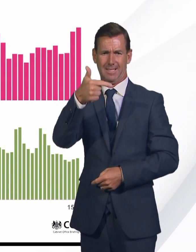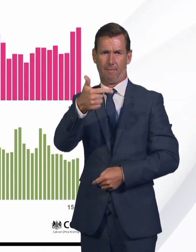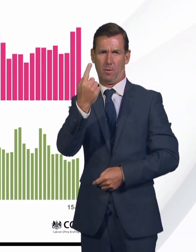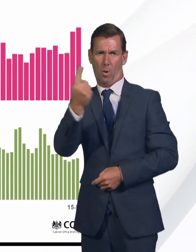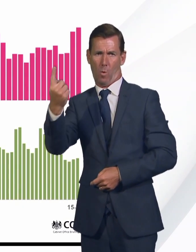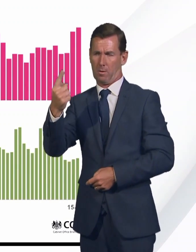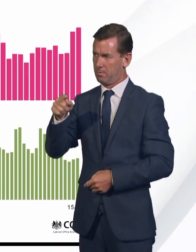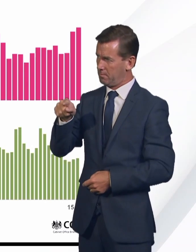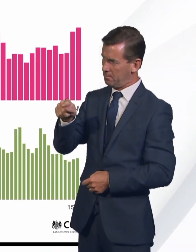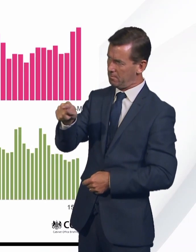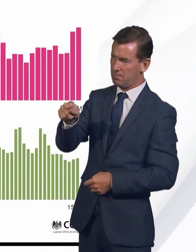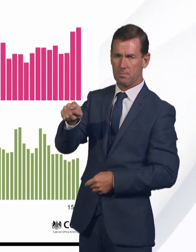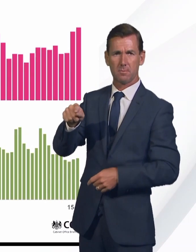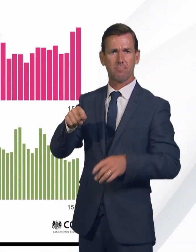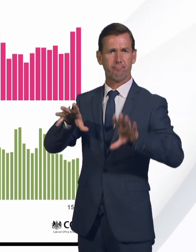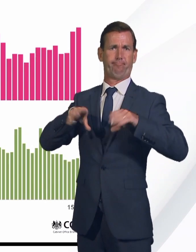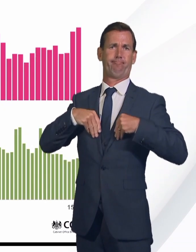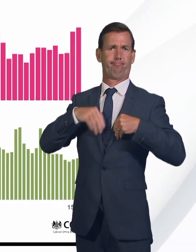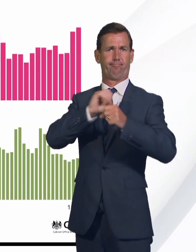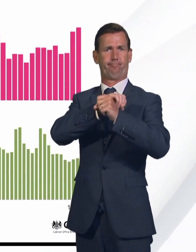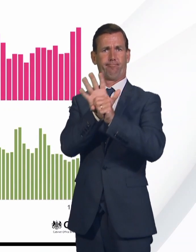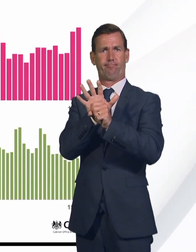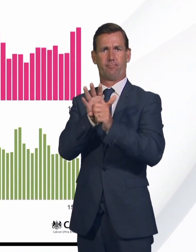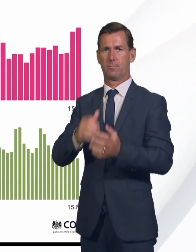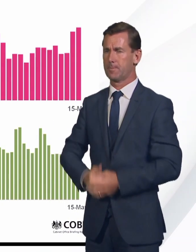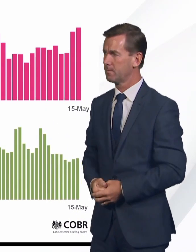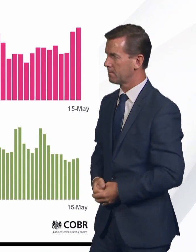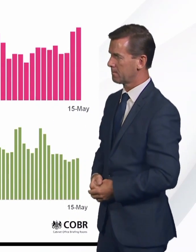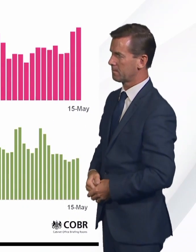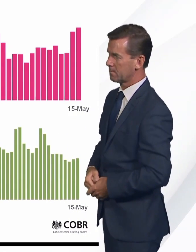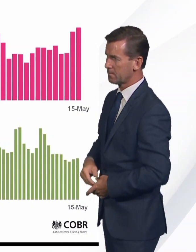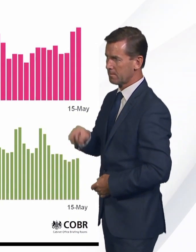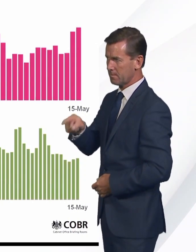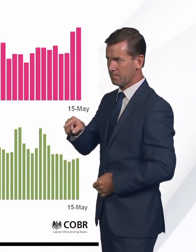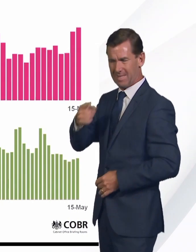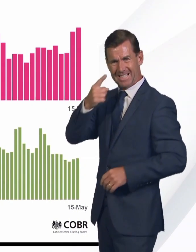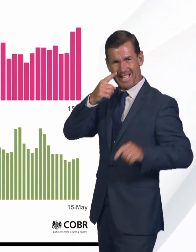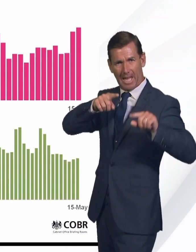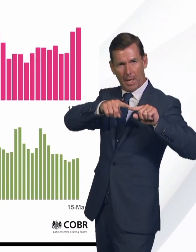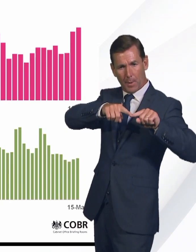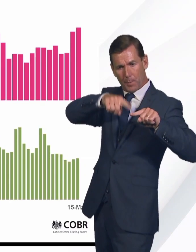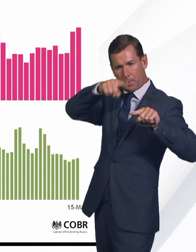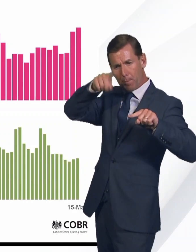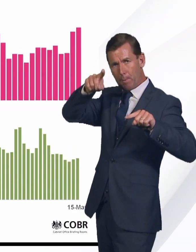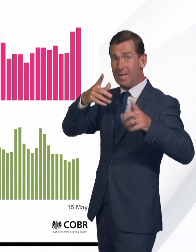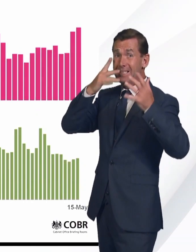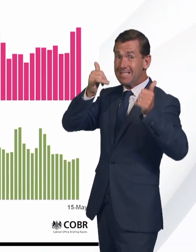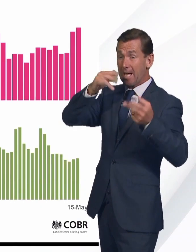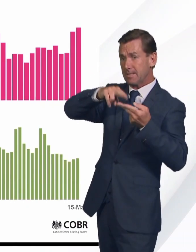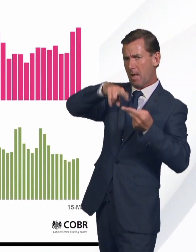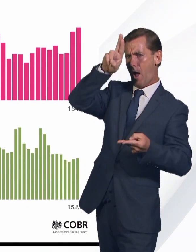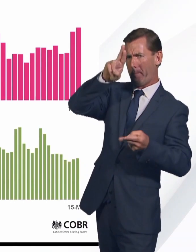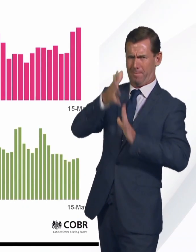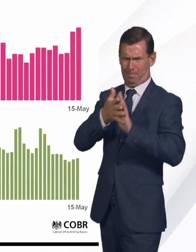236,711. And the graph on the bottom left, despite that increase in testing and therefore the likelihood of finding new cases,